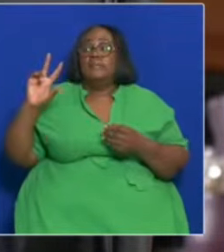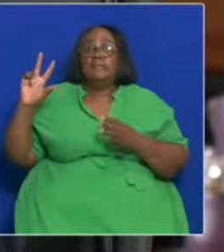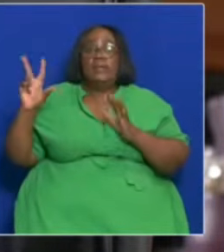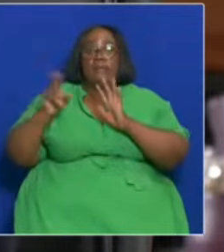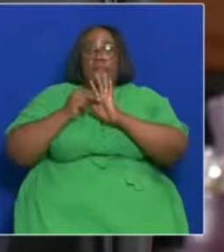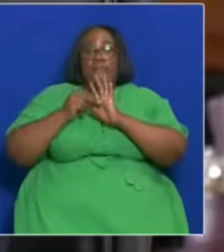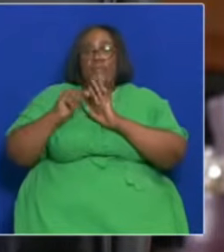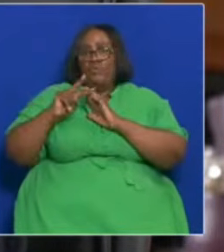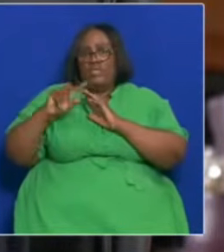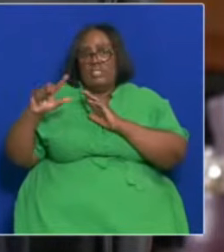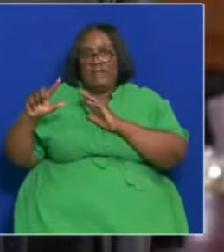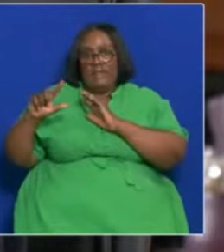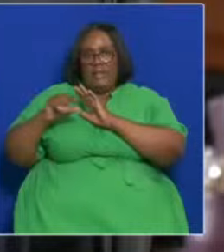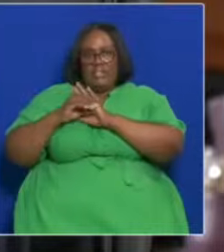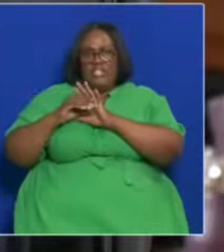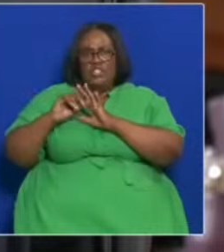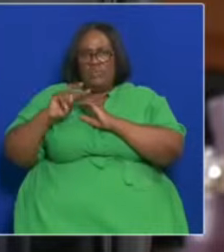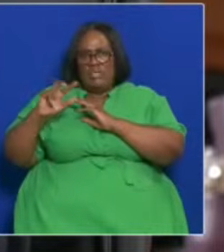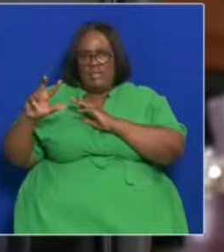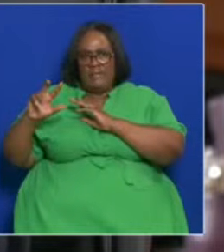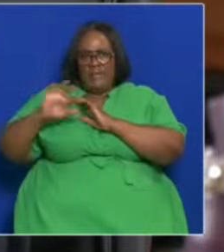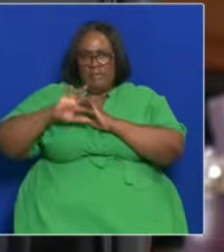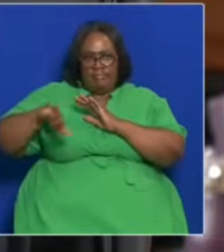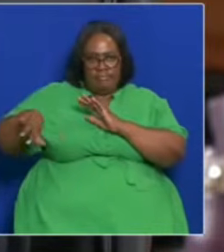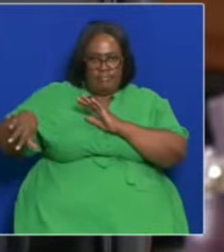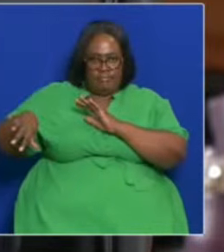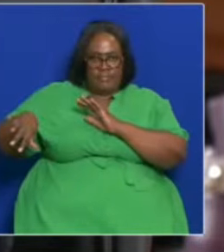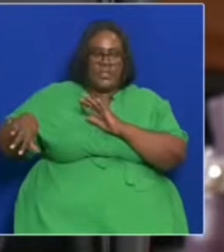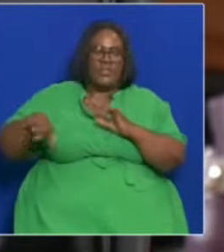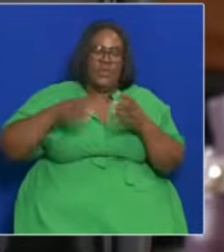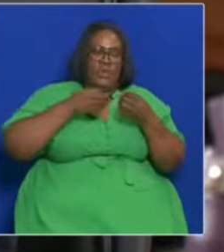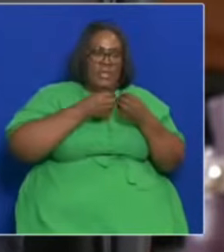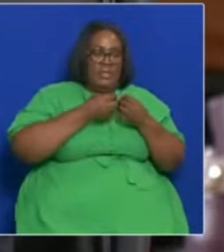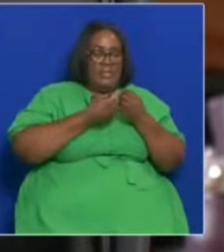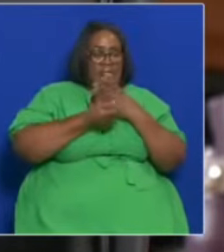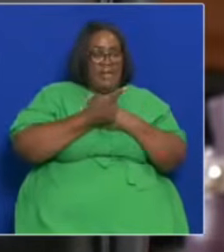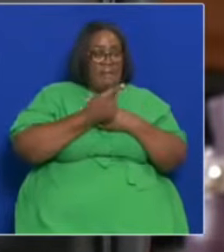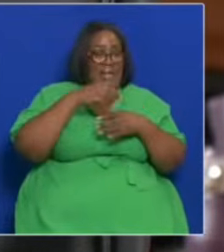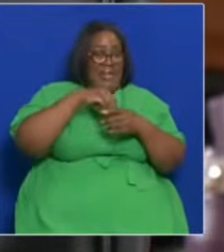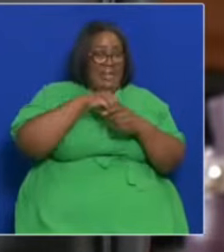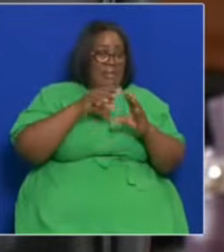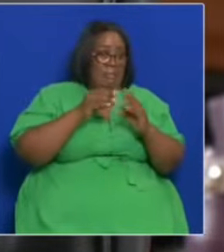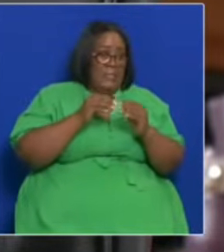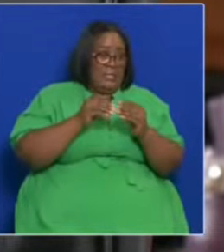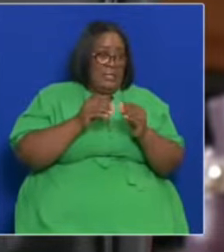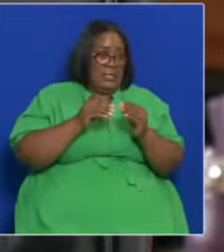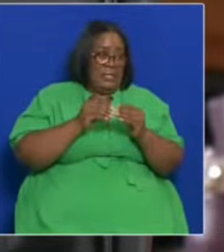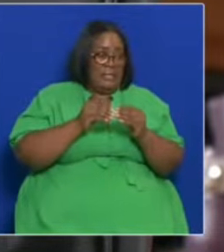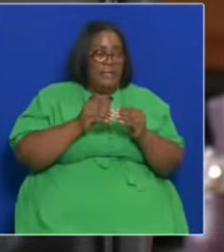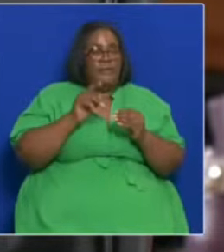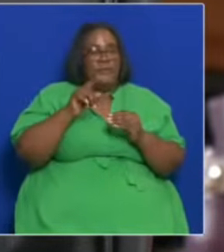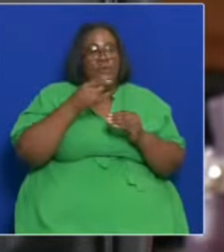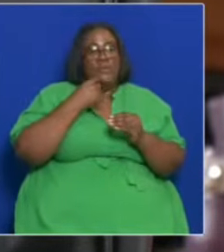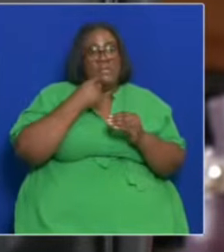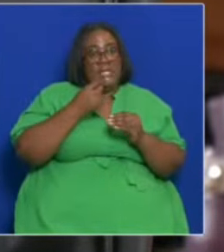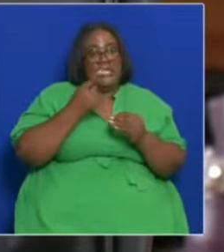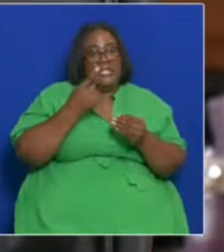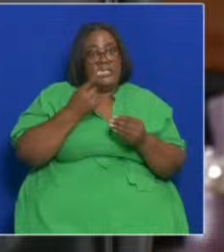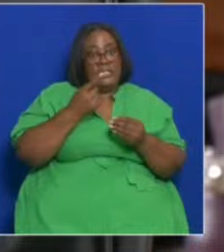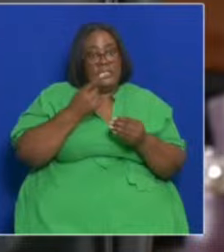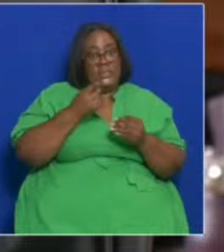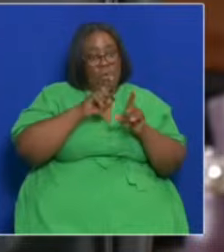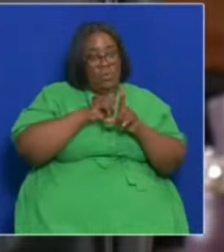happens in this meeting is, and you note that also in your affidavit, is the